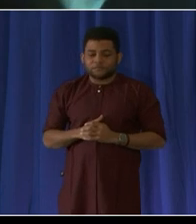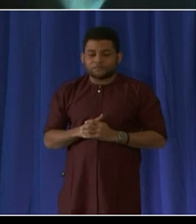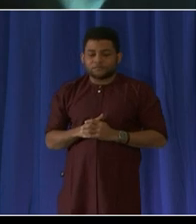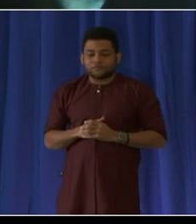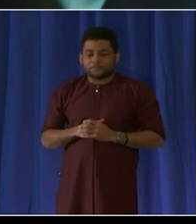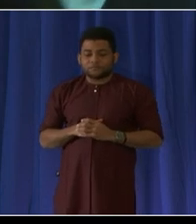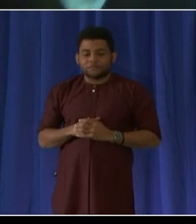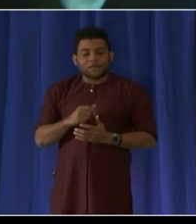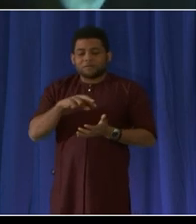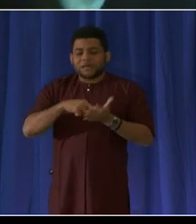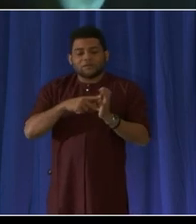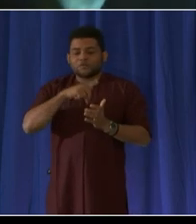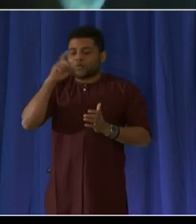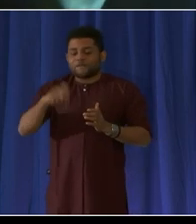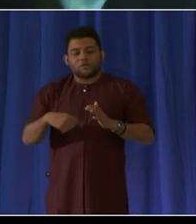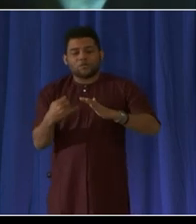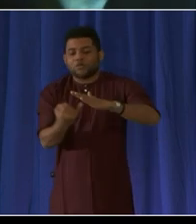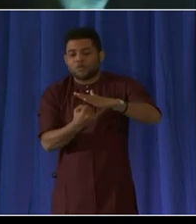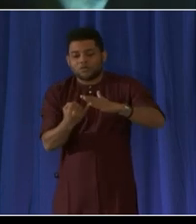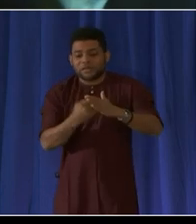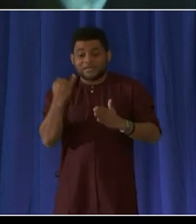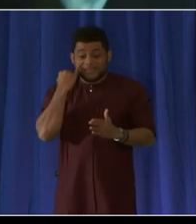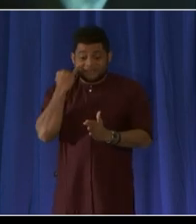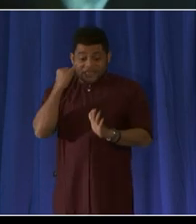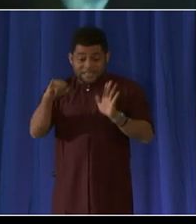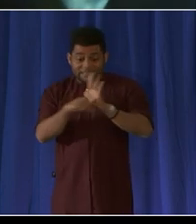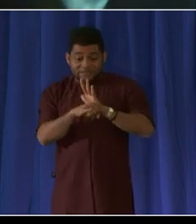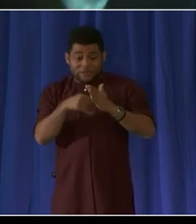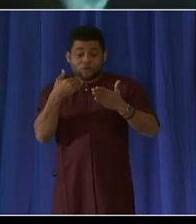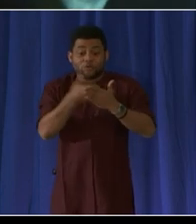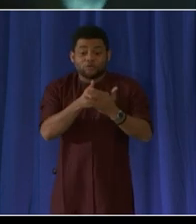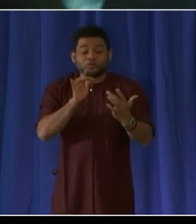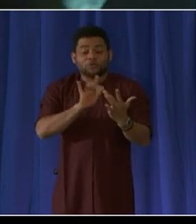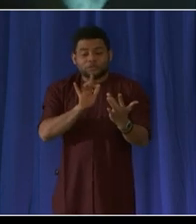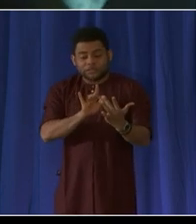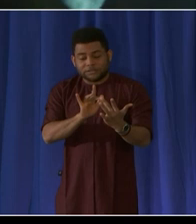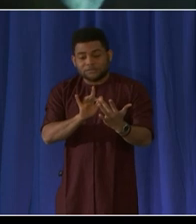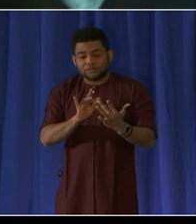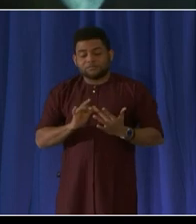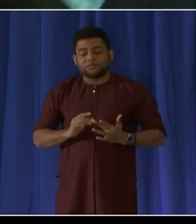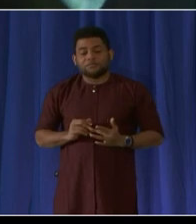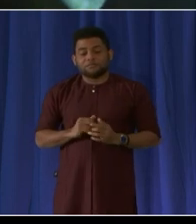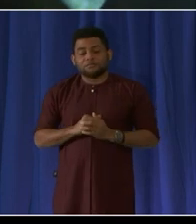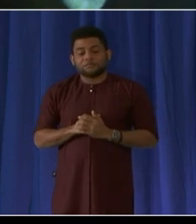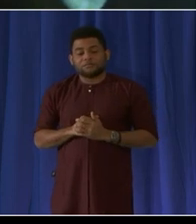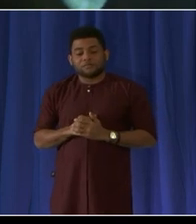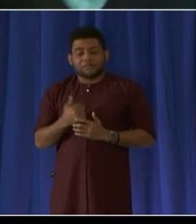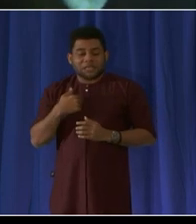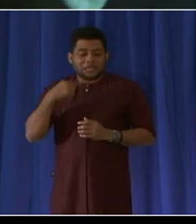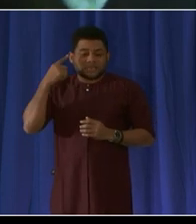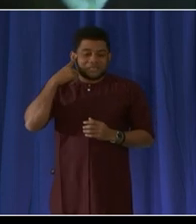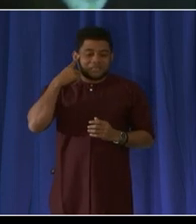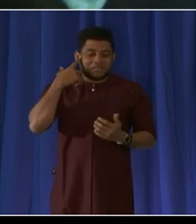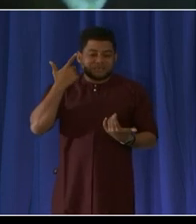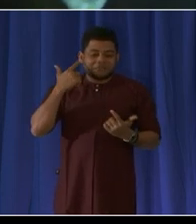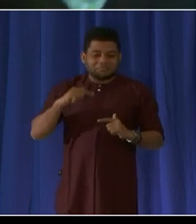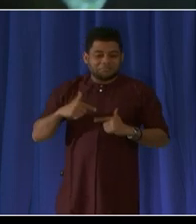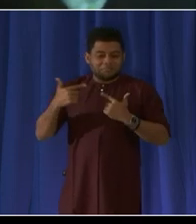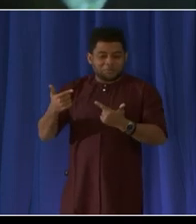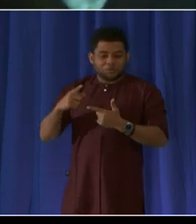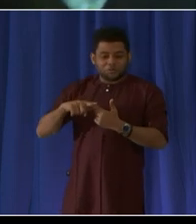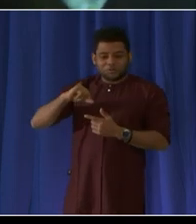and therefore not have to quarantine if identified as a close contact. So I think I'm passing it